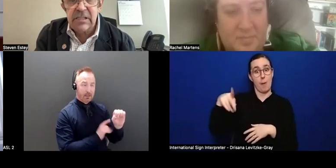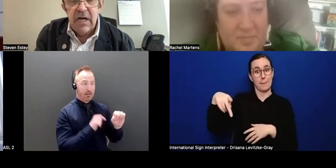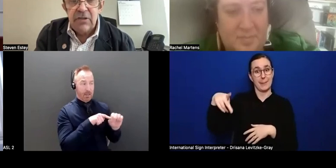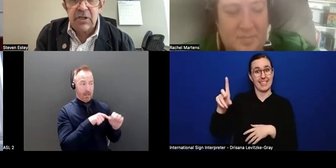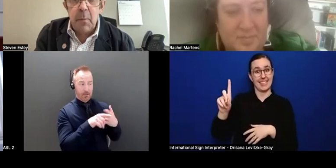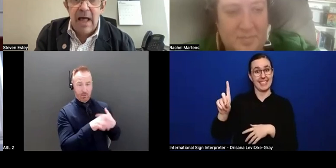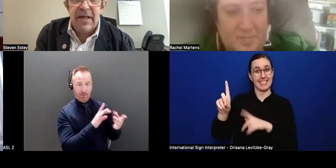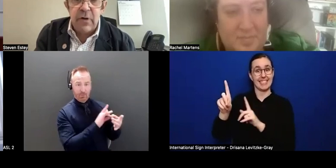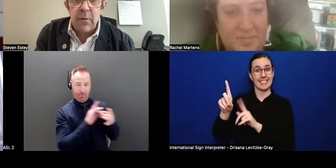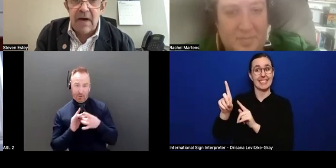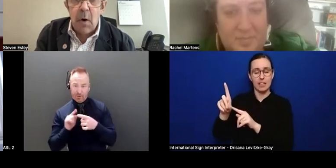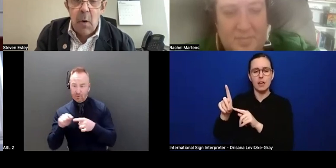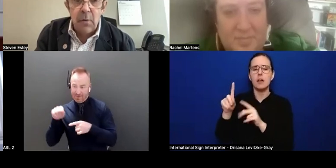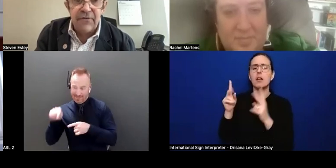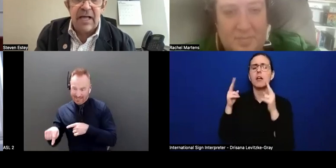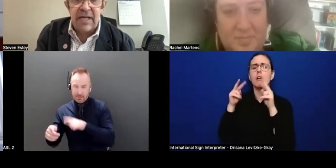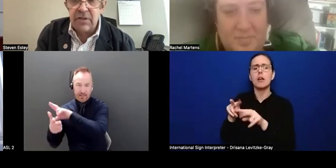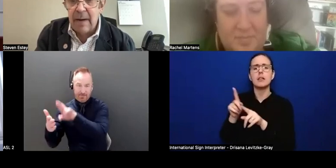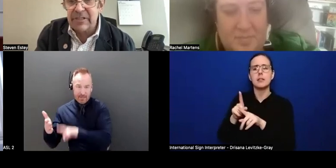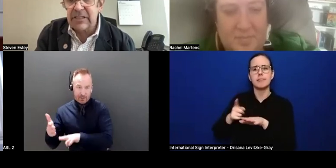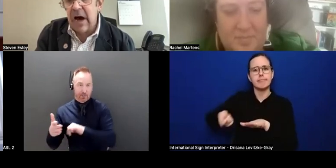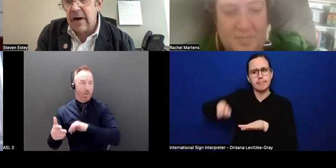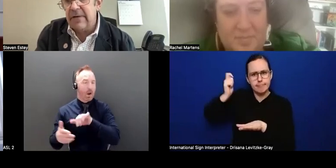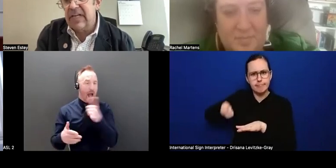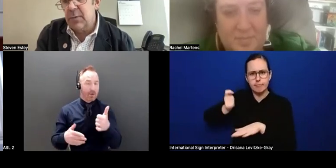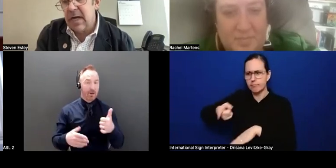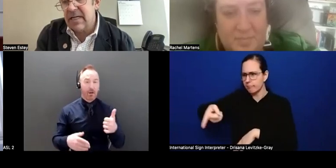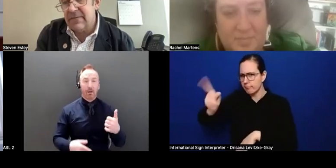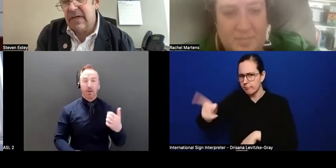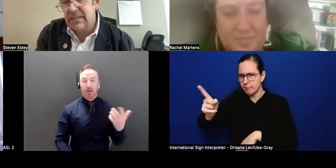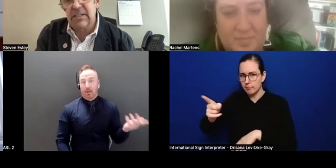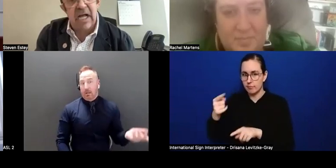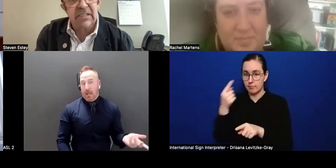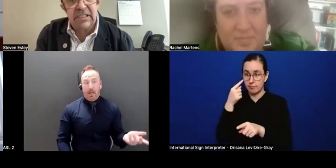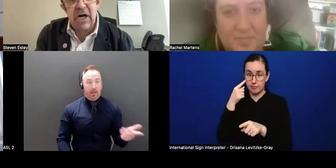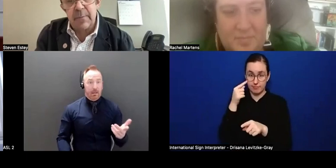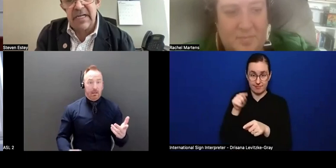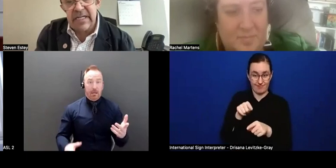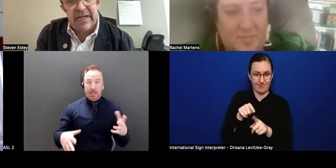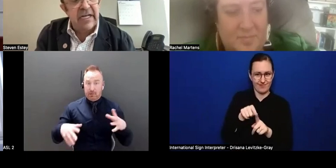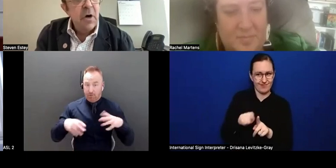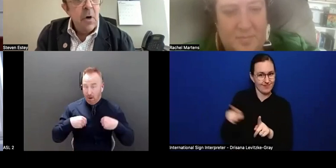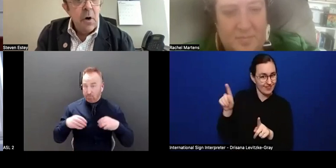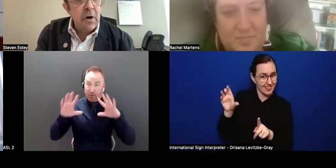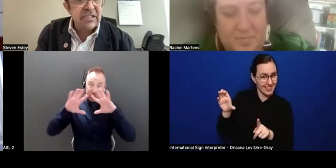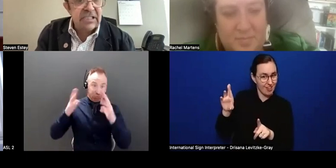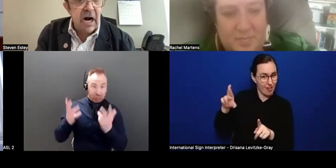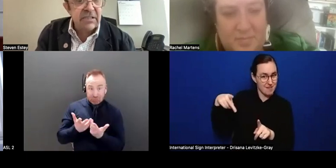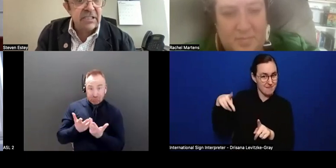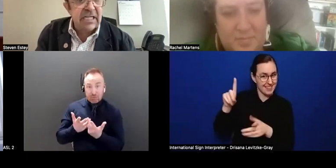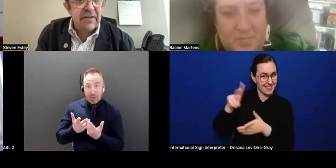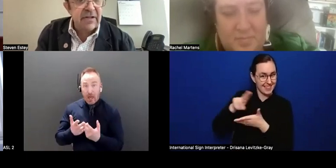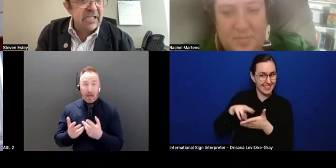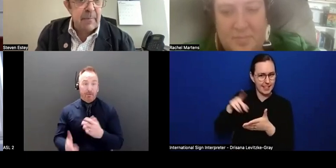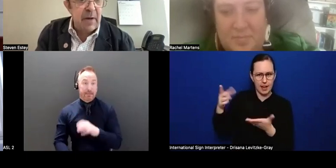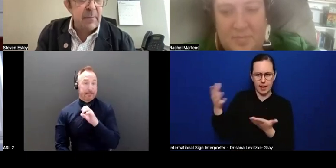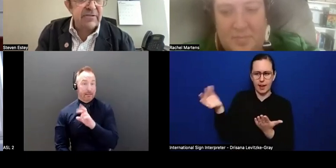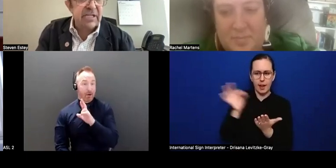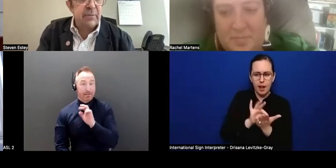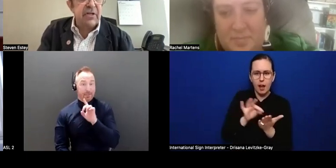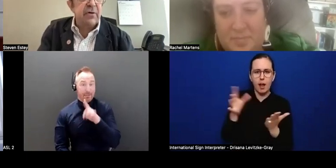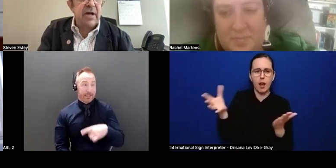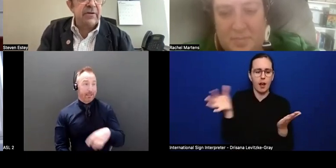conventions. So while you don't have a wholesale adoption of a UN convention like the CRPD or the CRC in the same way